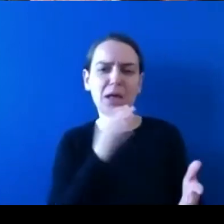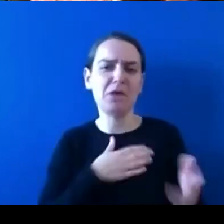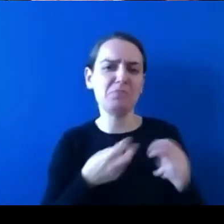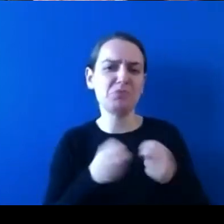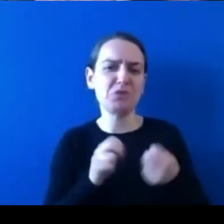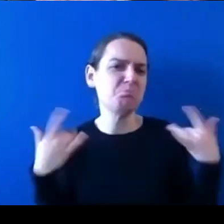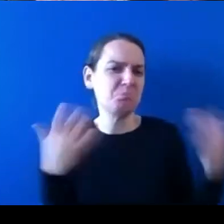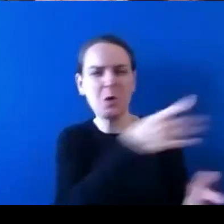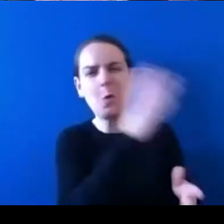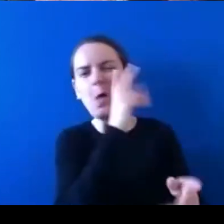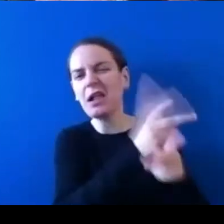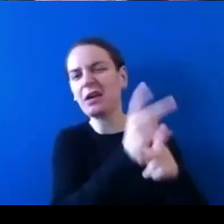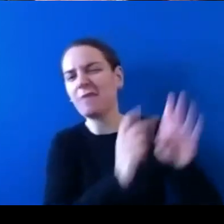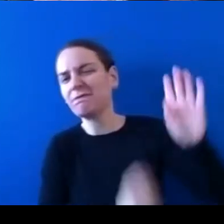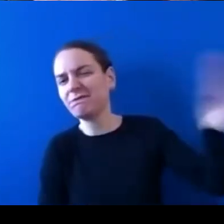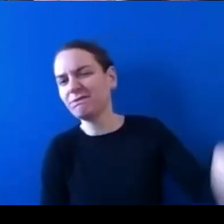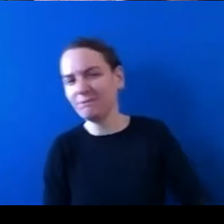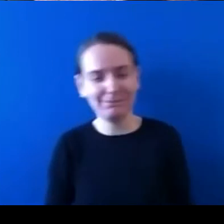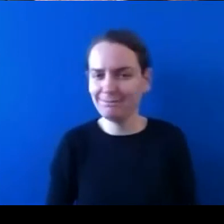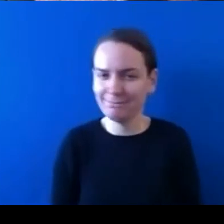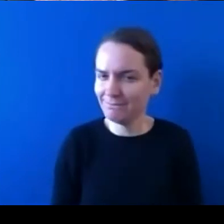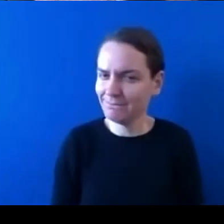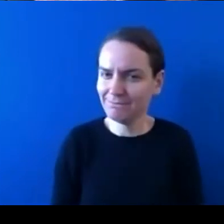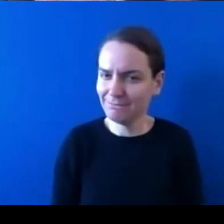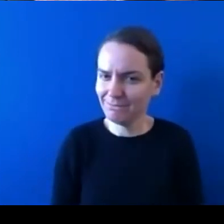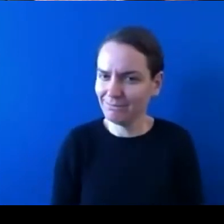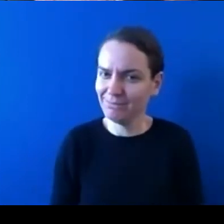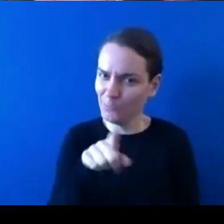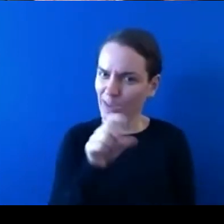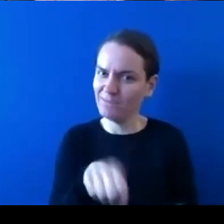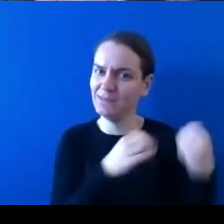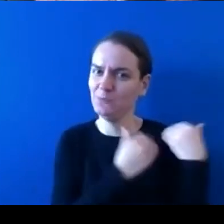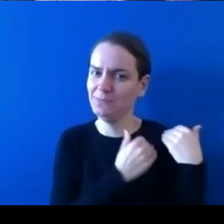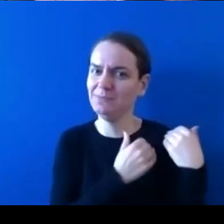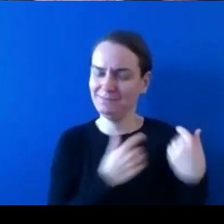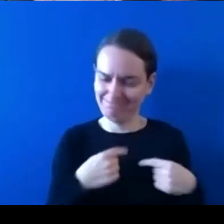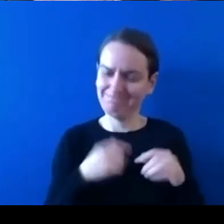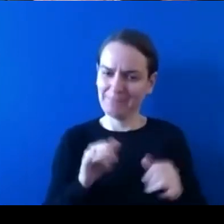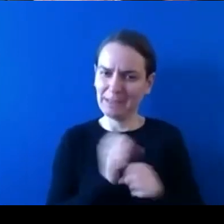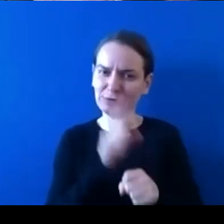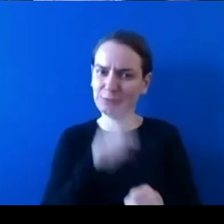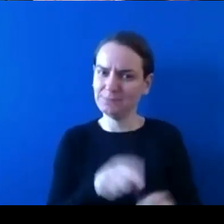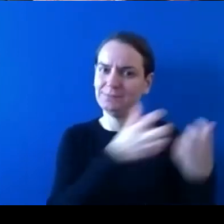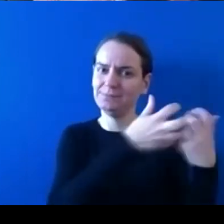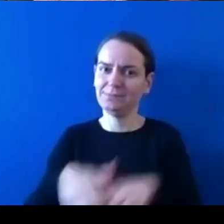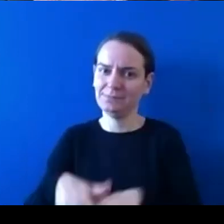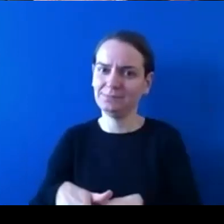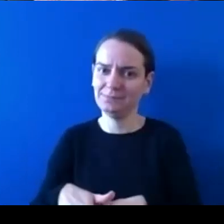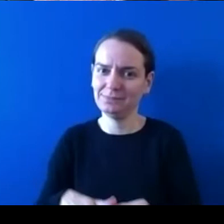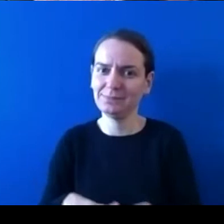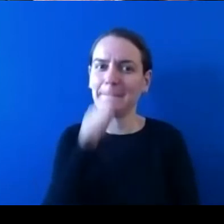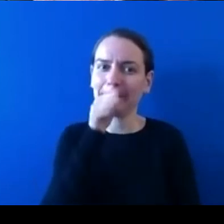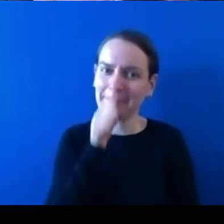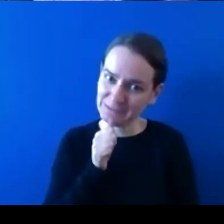This is one suggestion I would have, which worked really well for my family: early action.